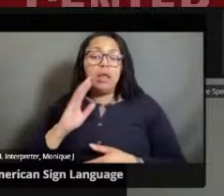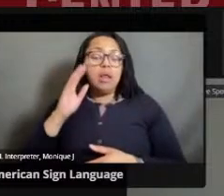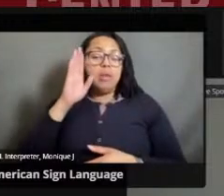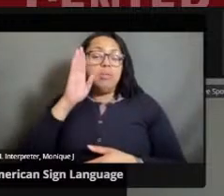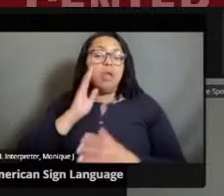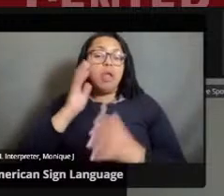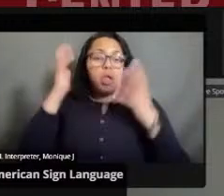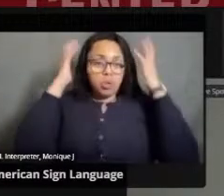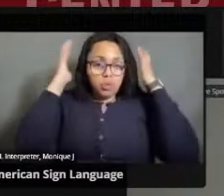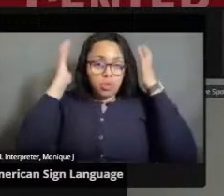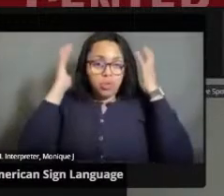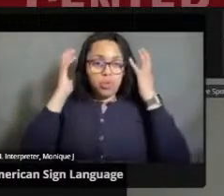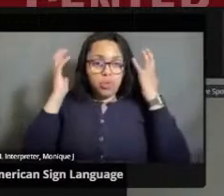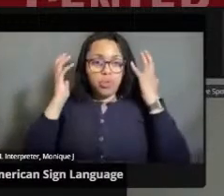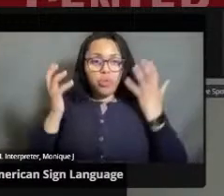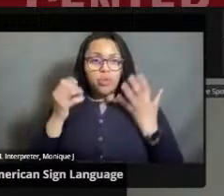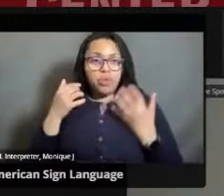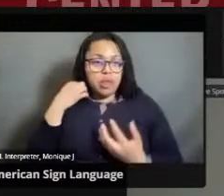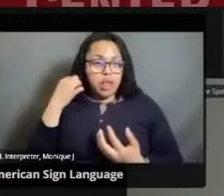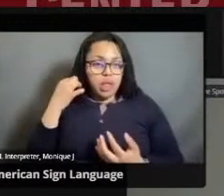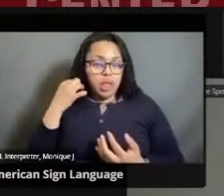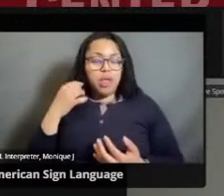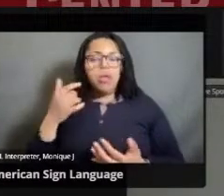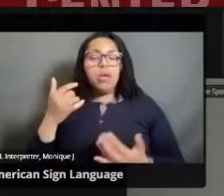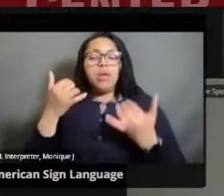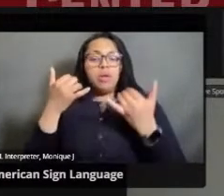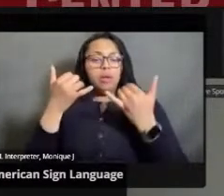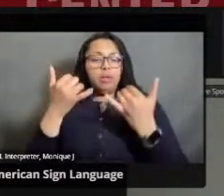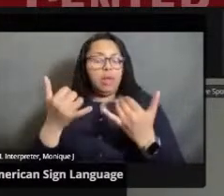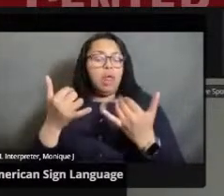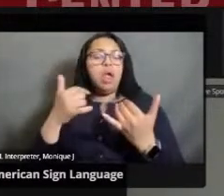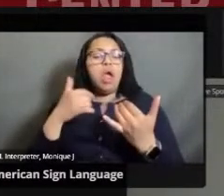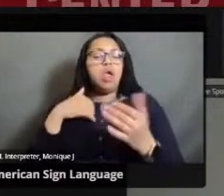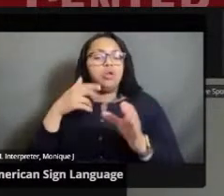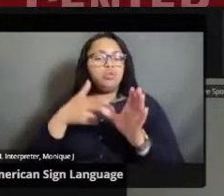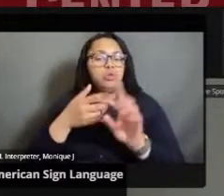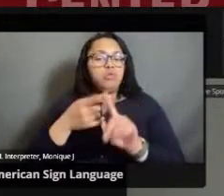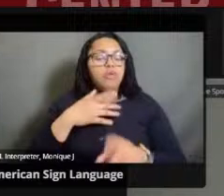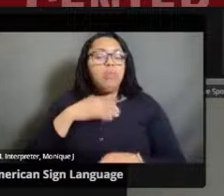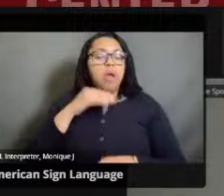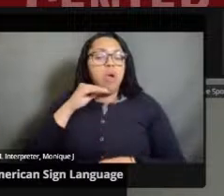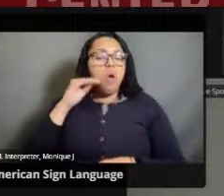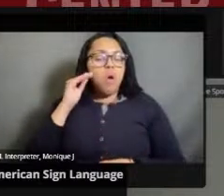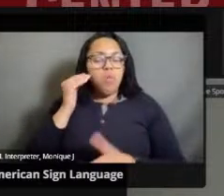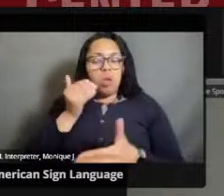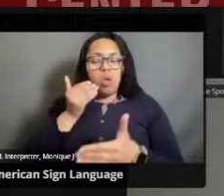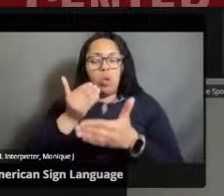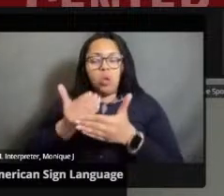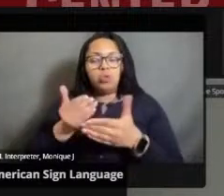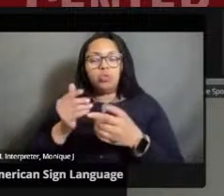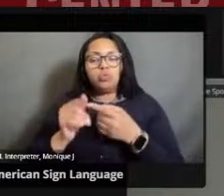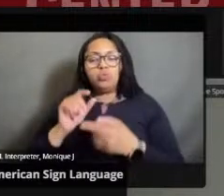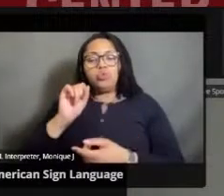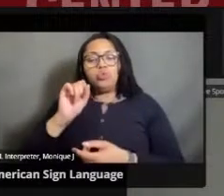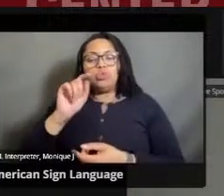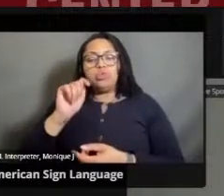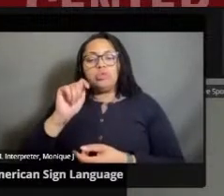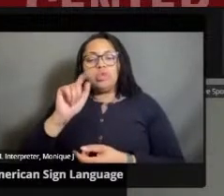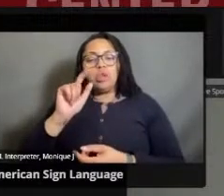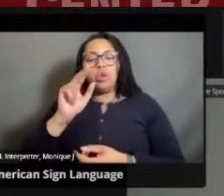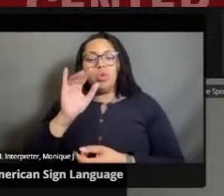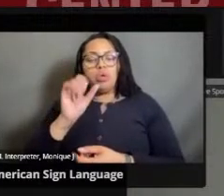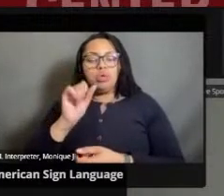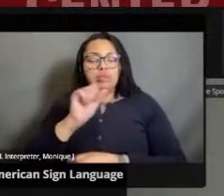hair. And I come to you from my home near St. Louis, really